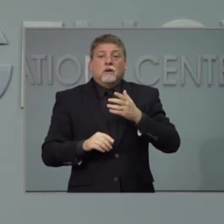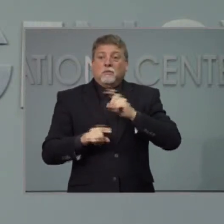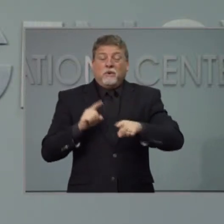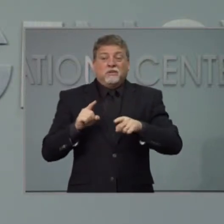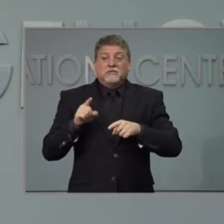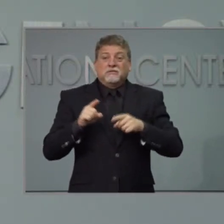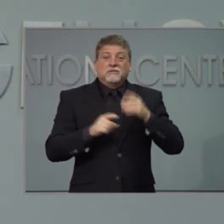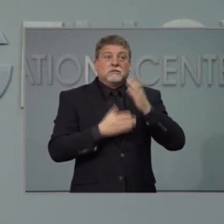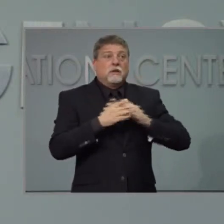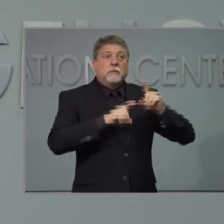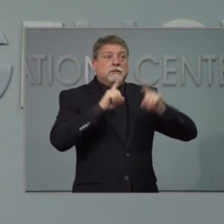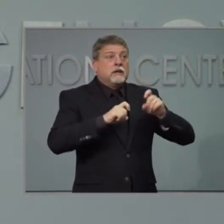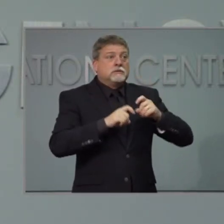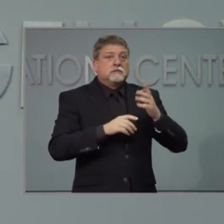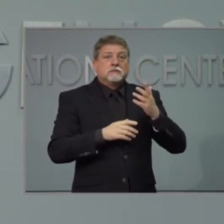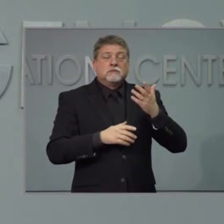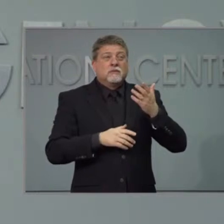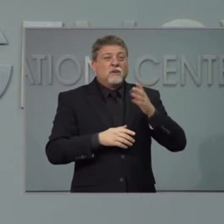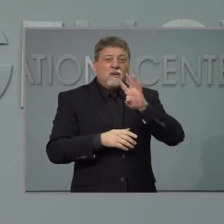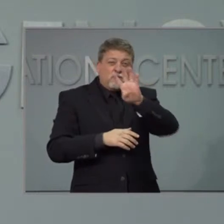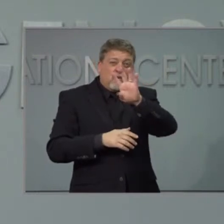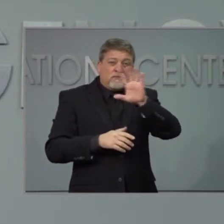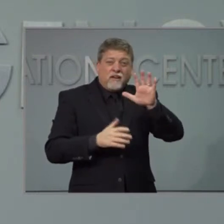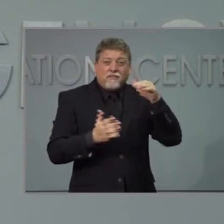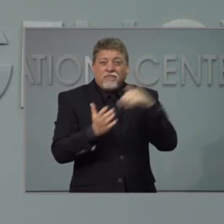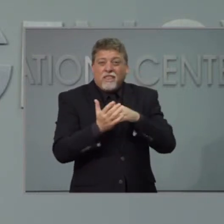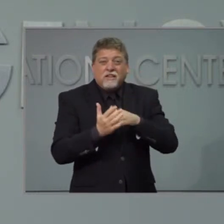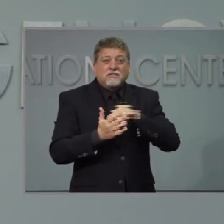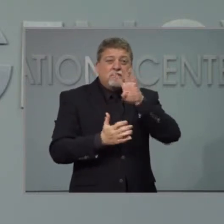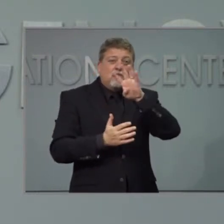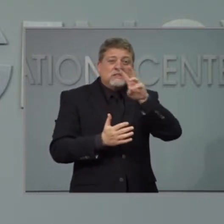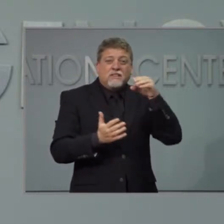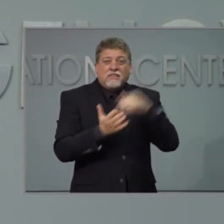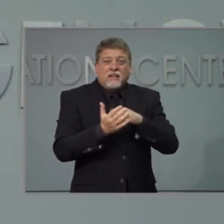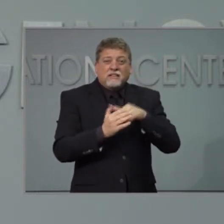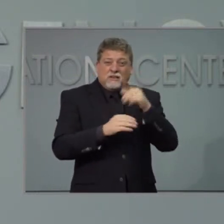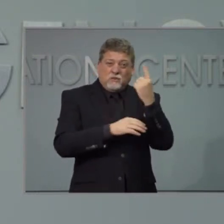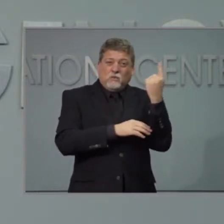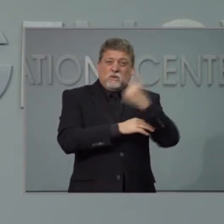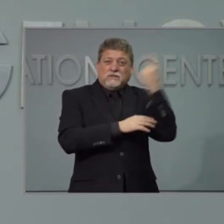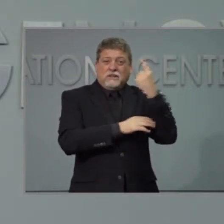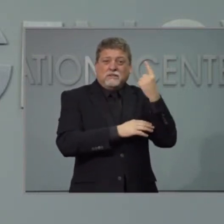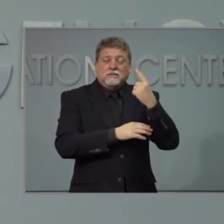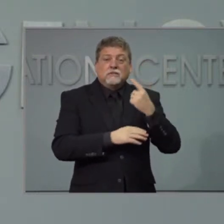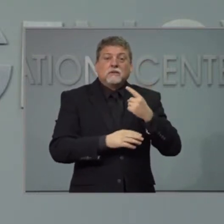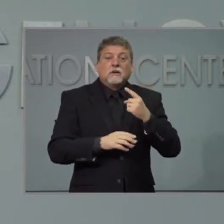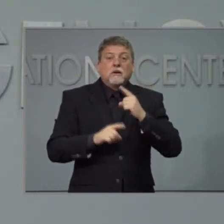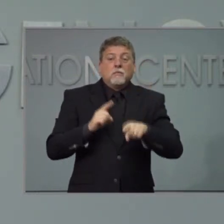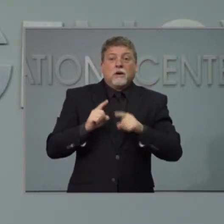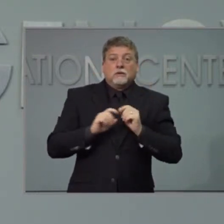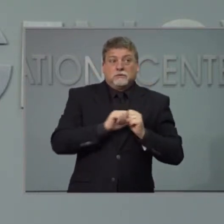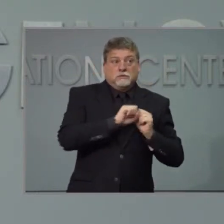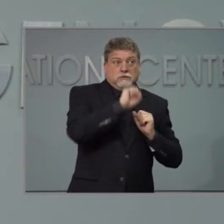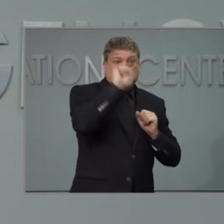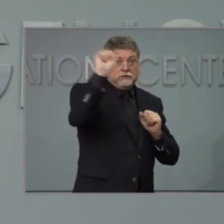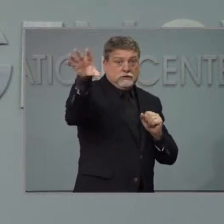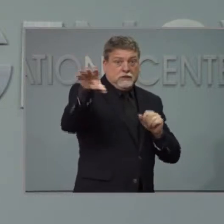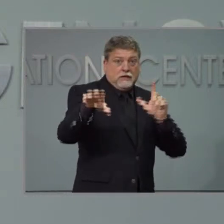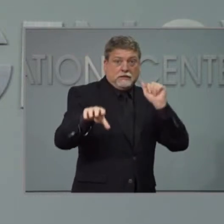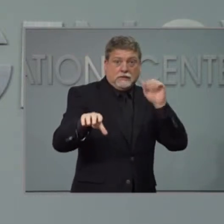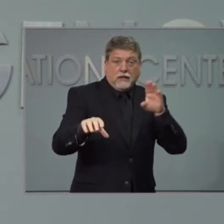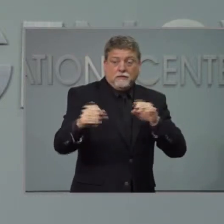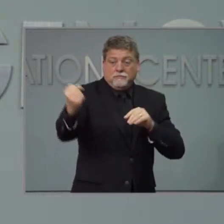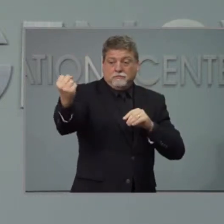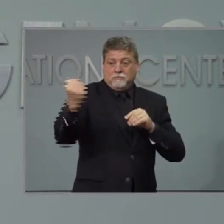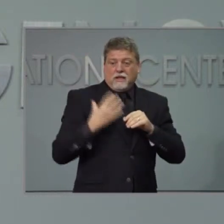highest days of testing, we're doing upwards of 45,000, 46,000 tests in a day. And you can see those turnaround times